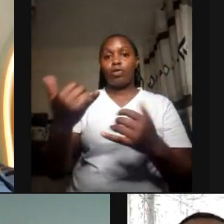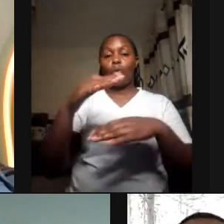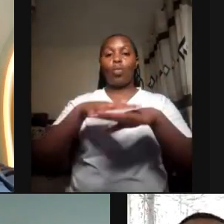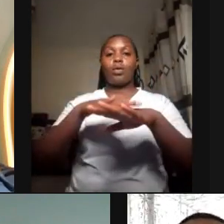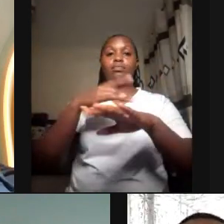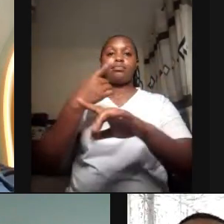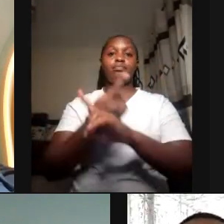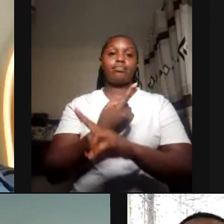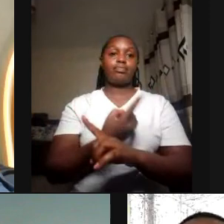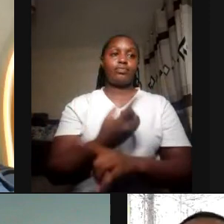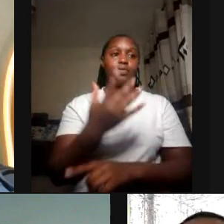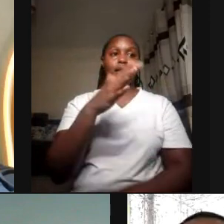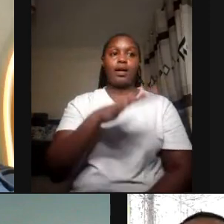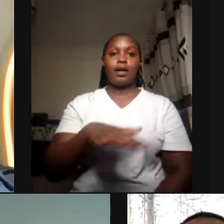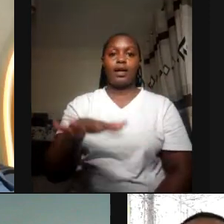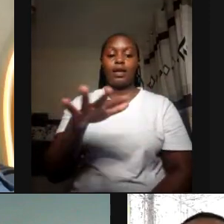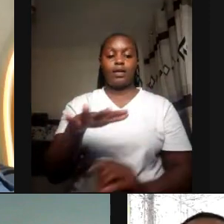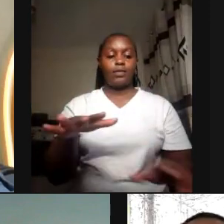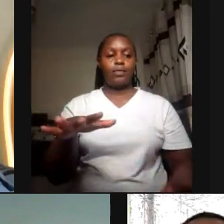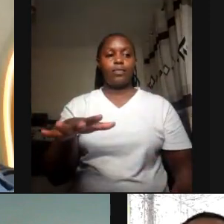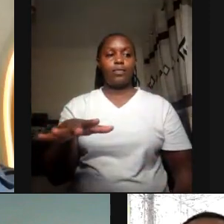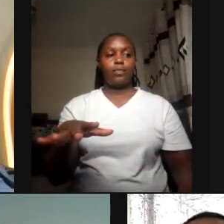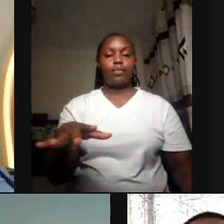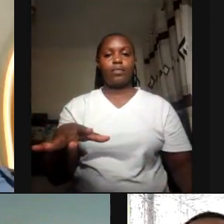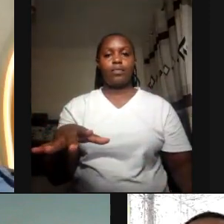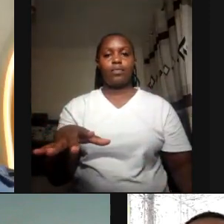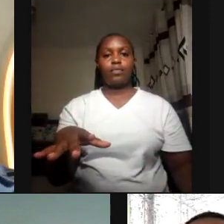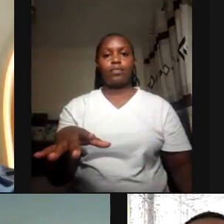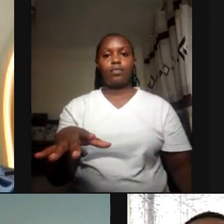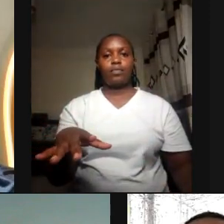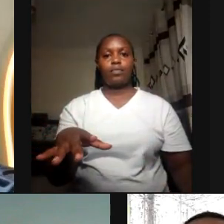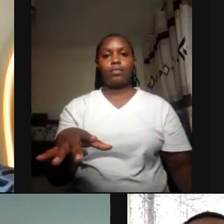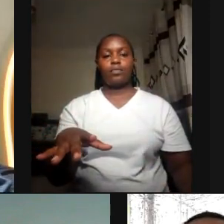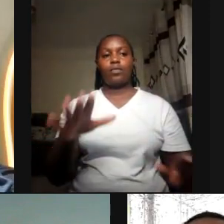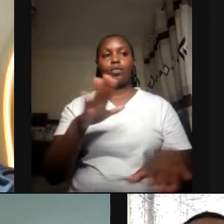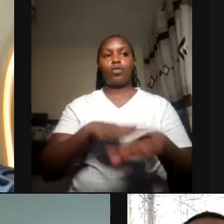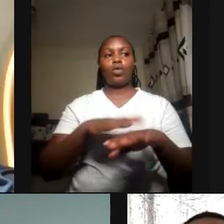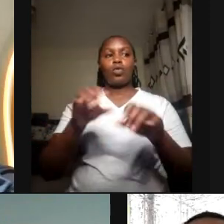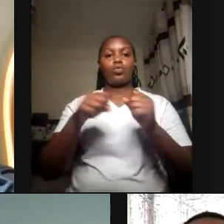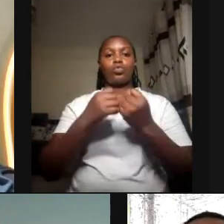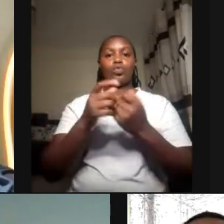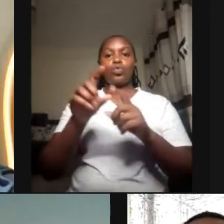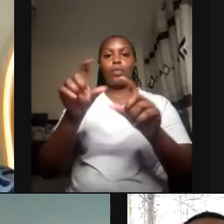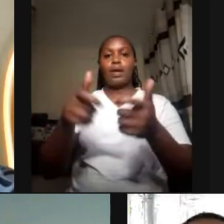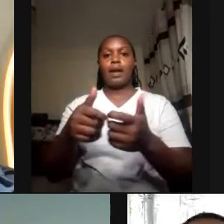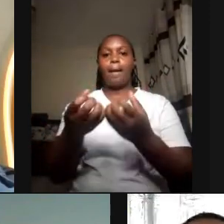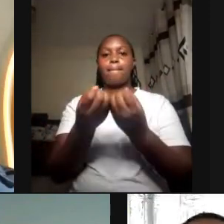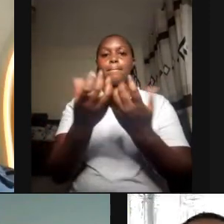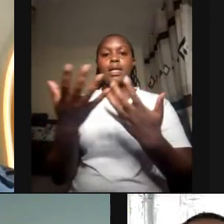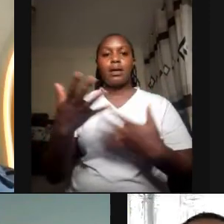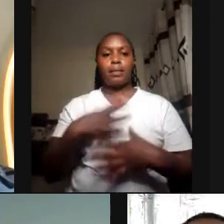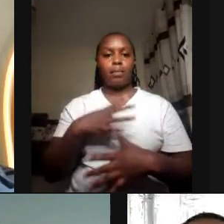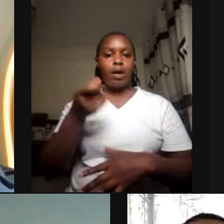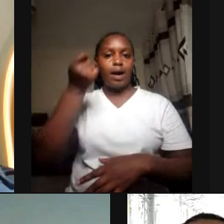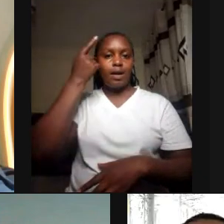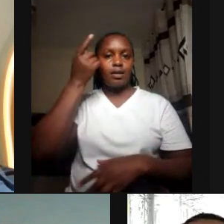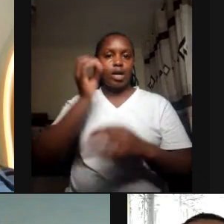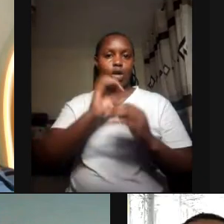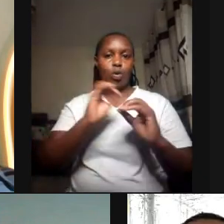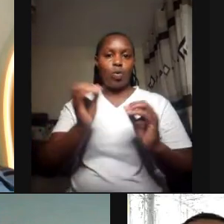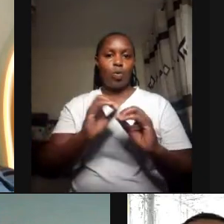areas. So on these social media platforms, many people are not understanding how we